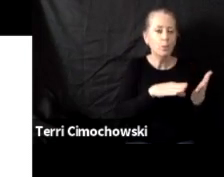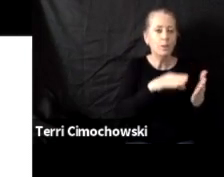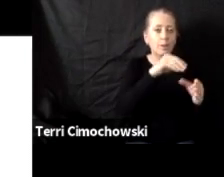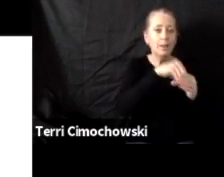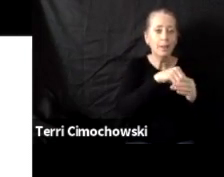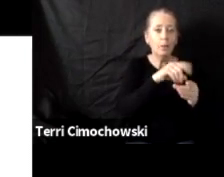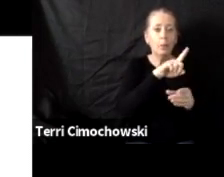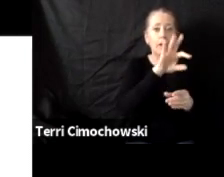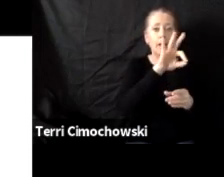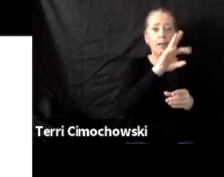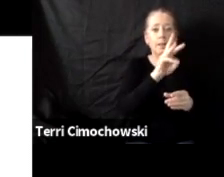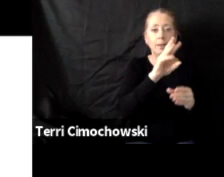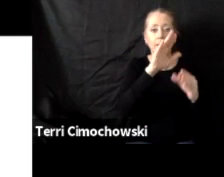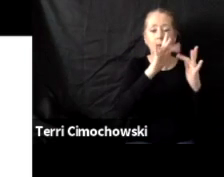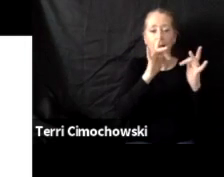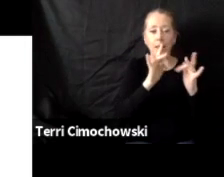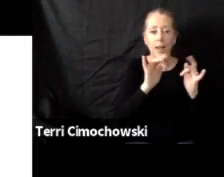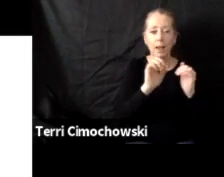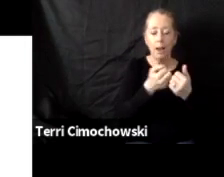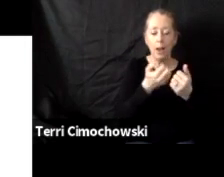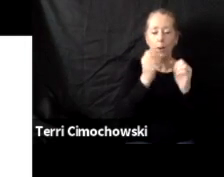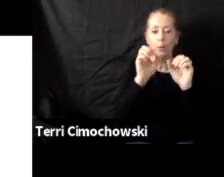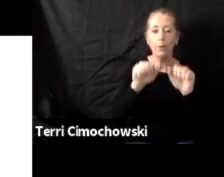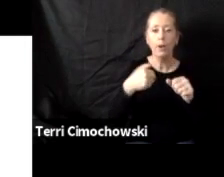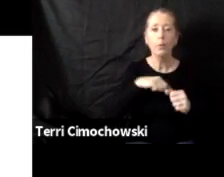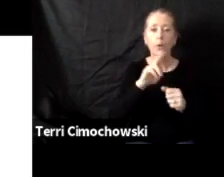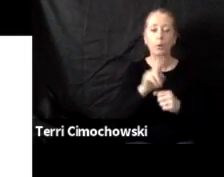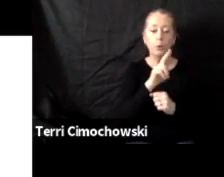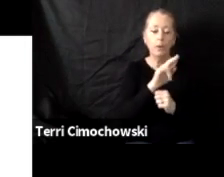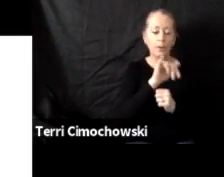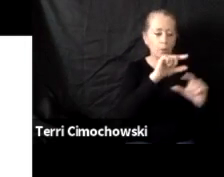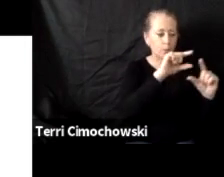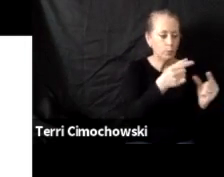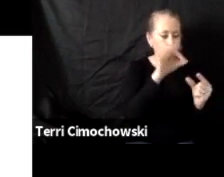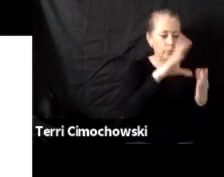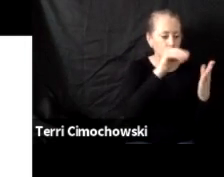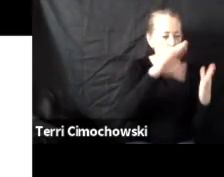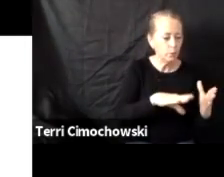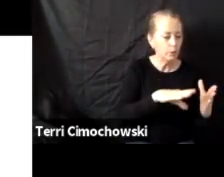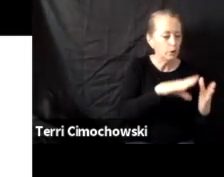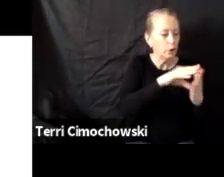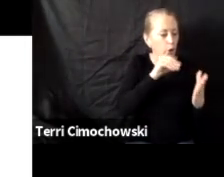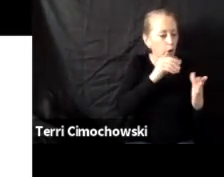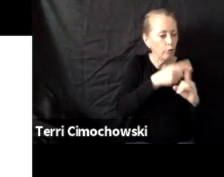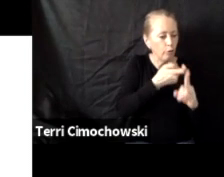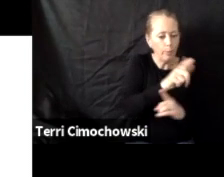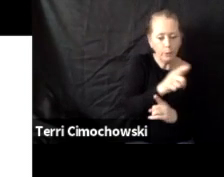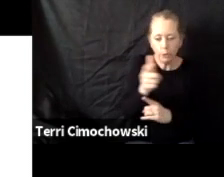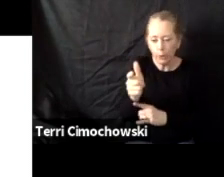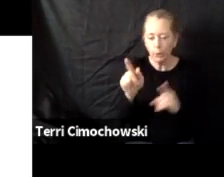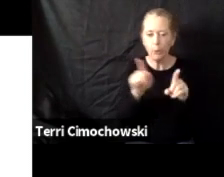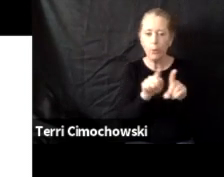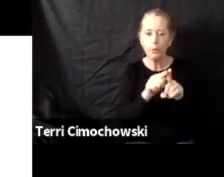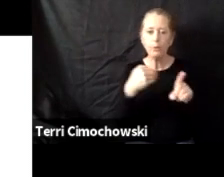how can we really utilize groups of students together to really learn from each other, and then also get